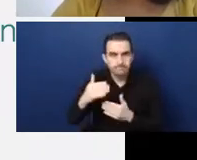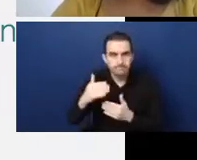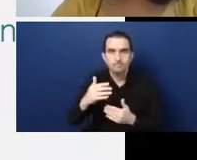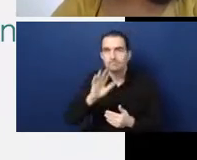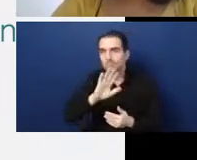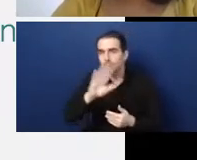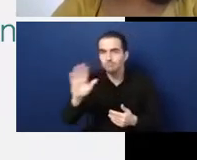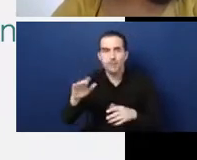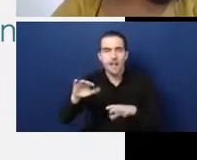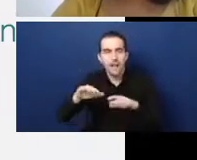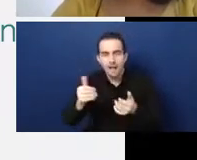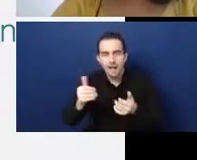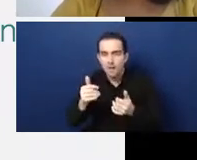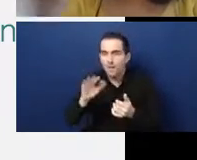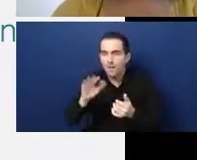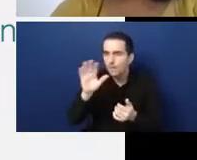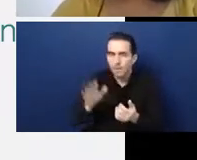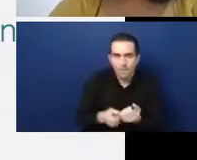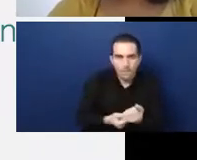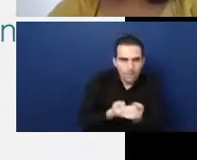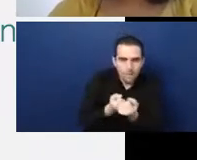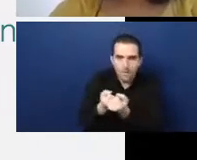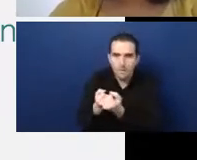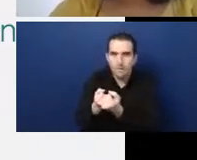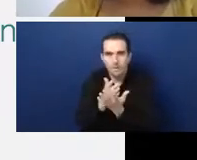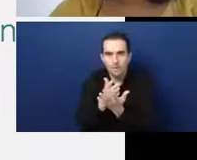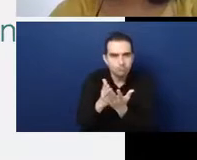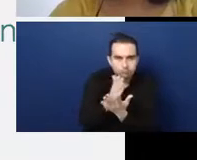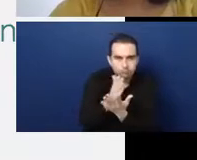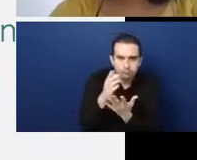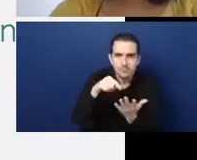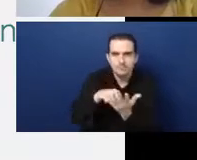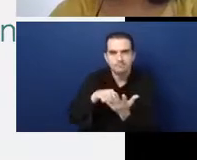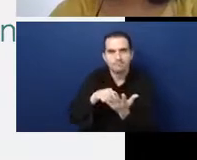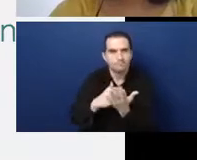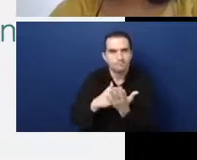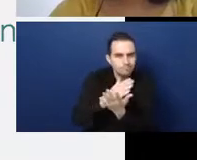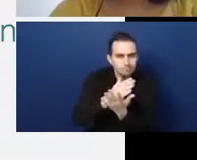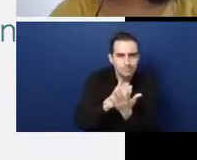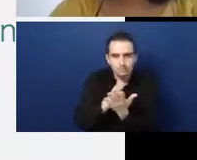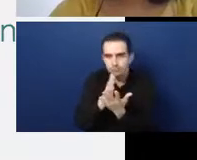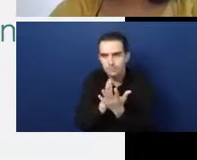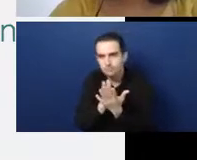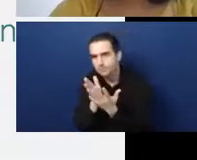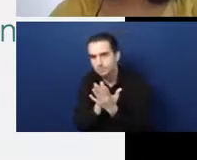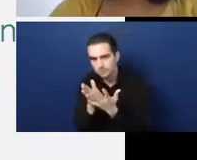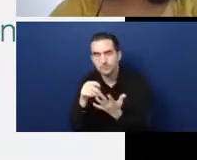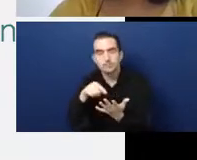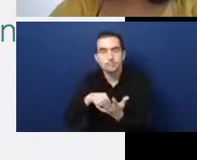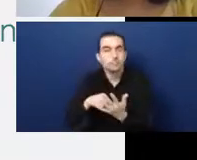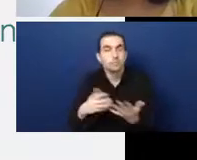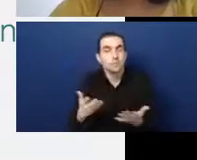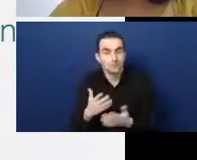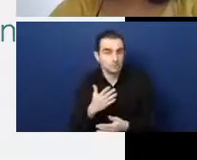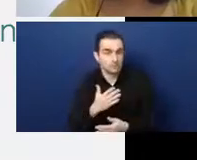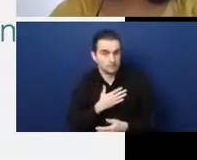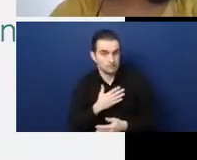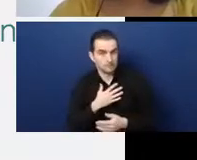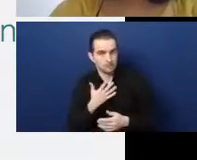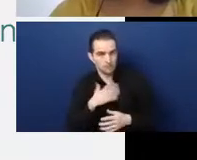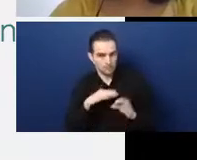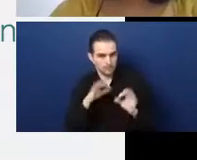safeguarding response mechanisms, response systems that may be in the country. So